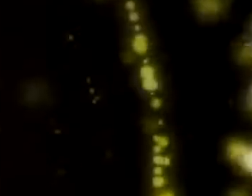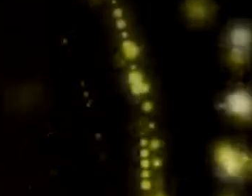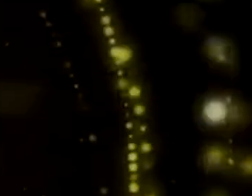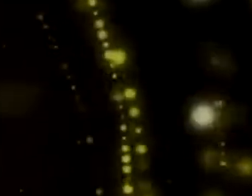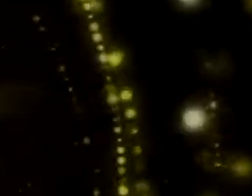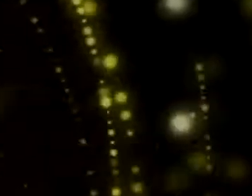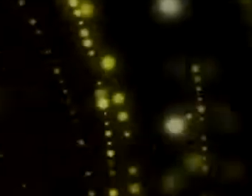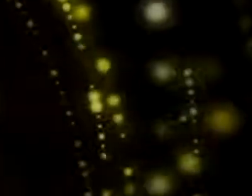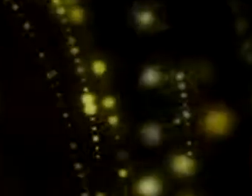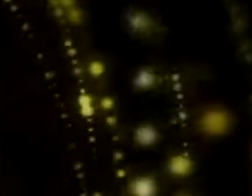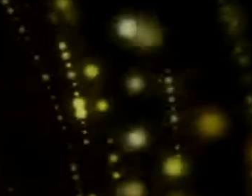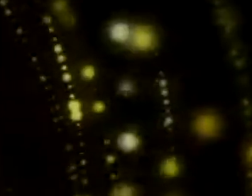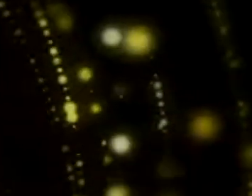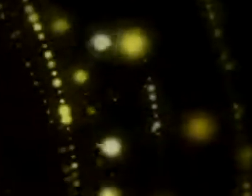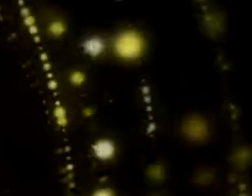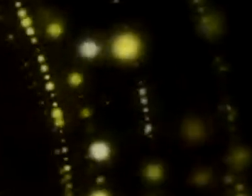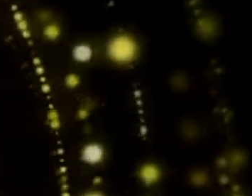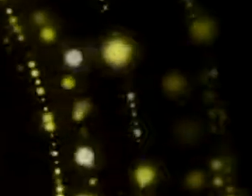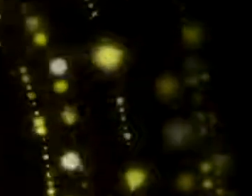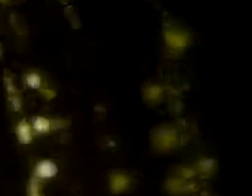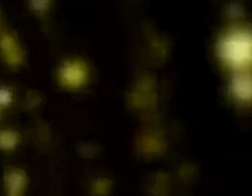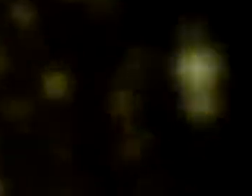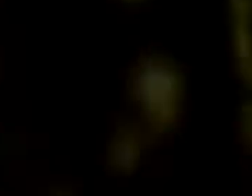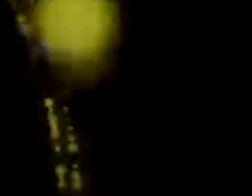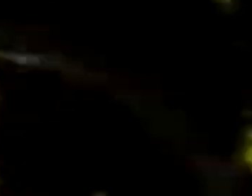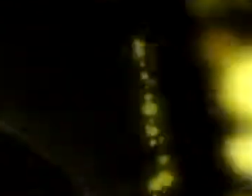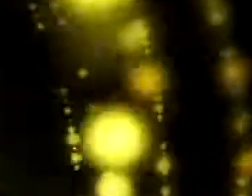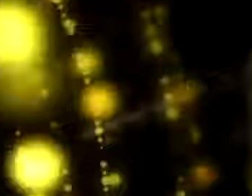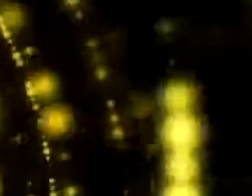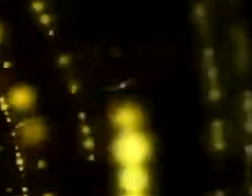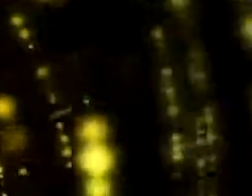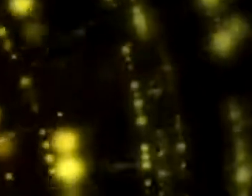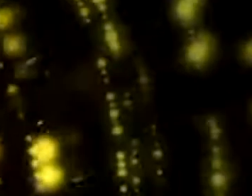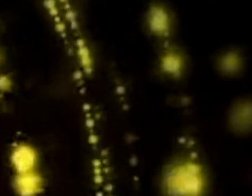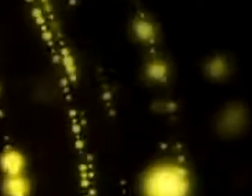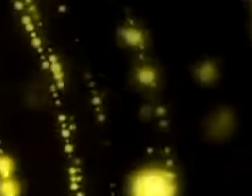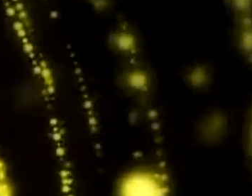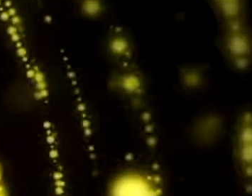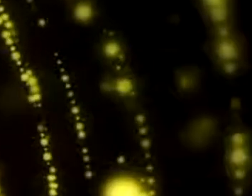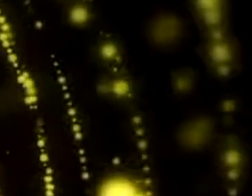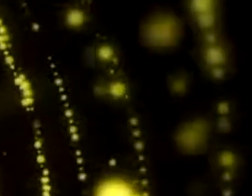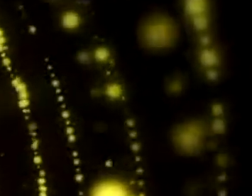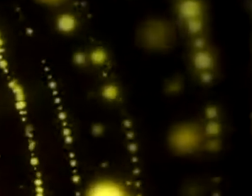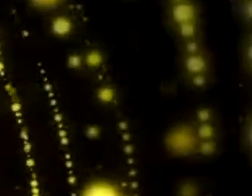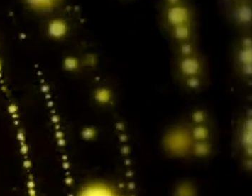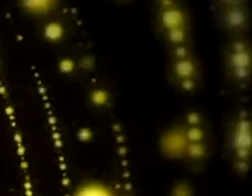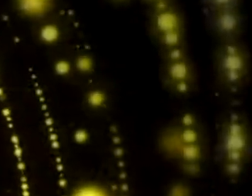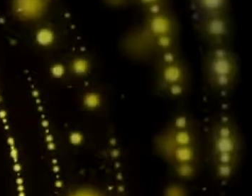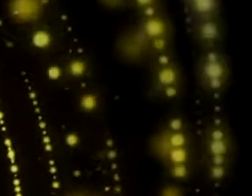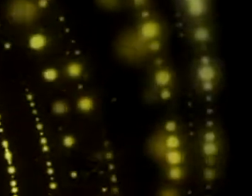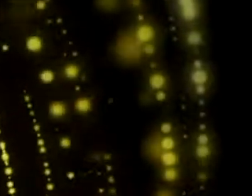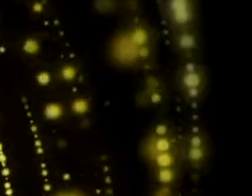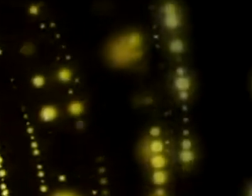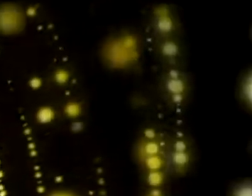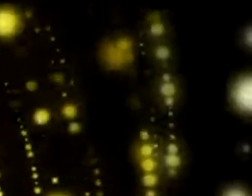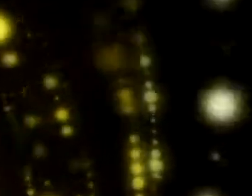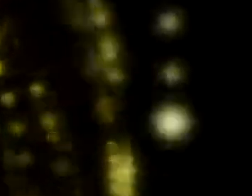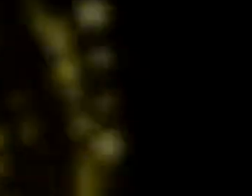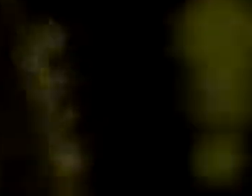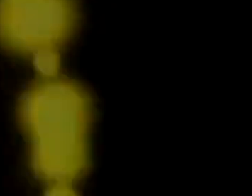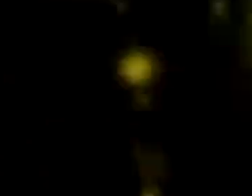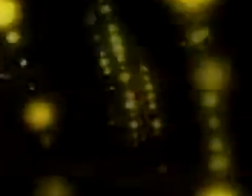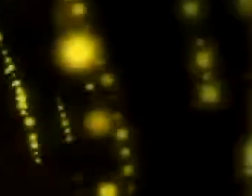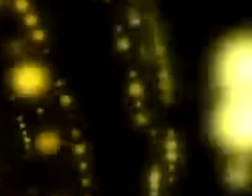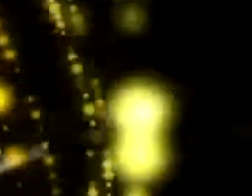have problems hearing? Ed, would you like to? We did talk a lot about this, and Ed is much